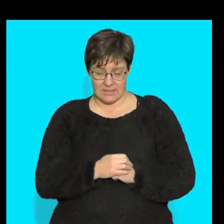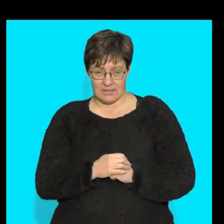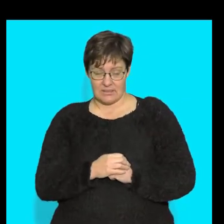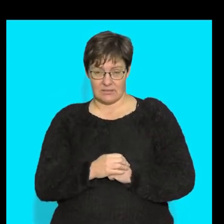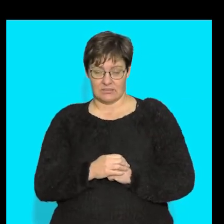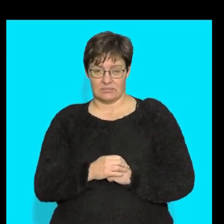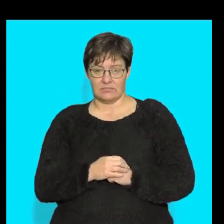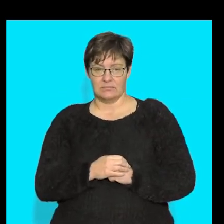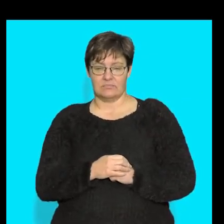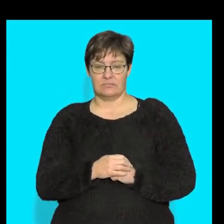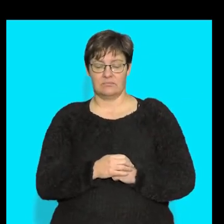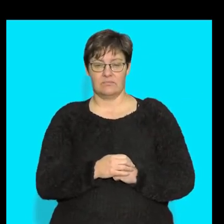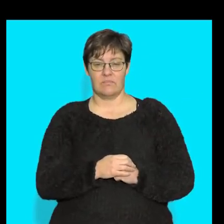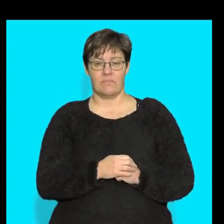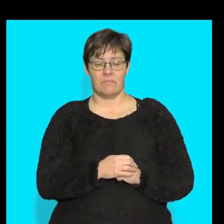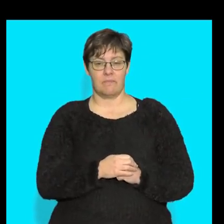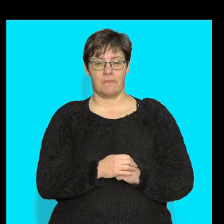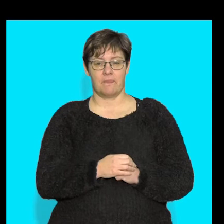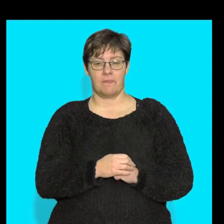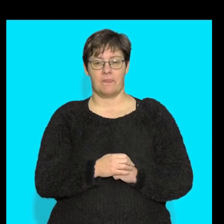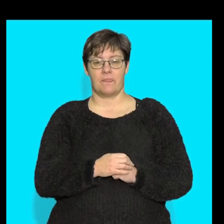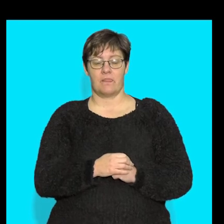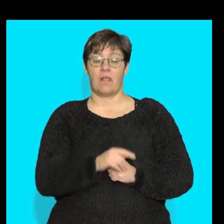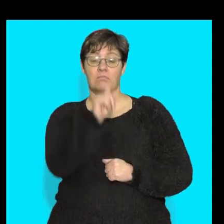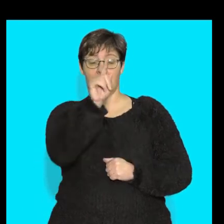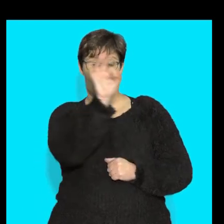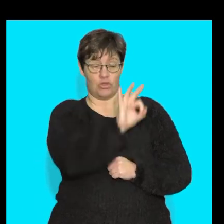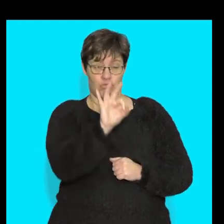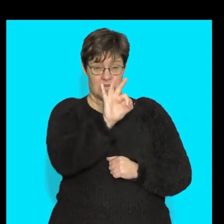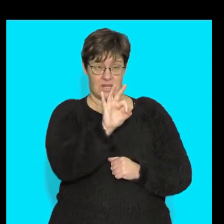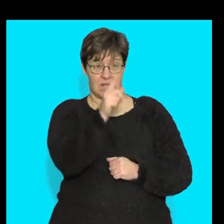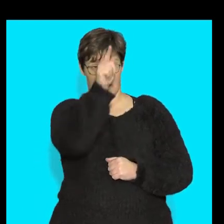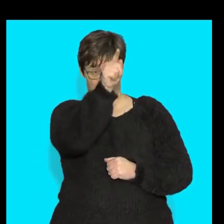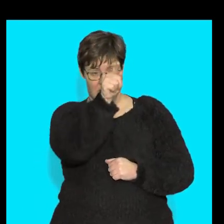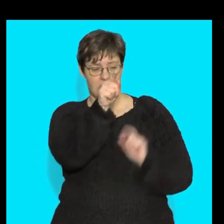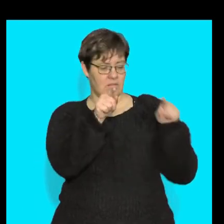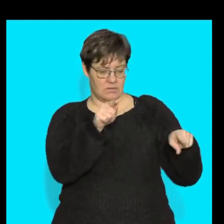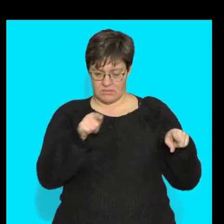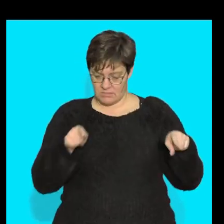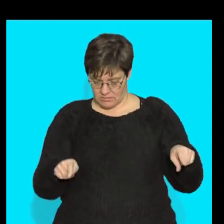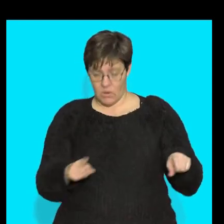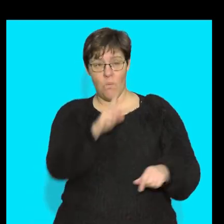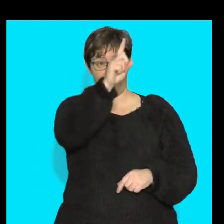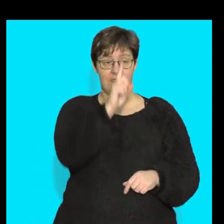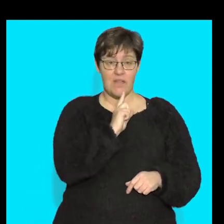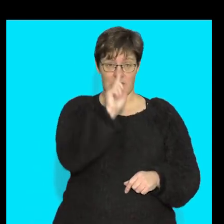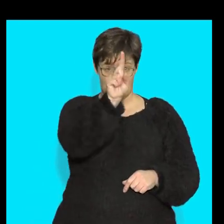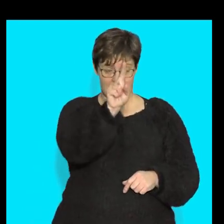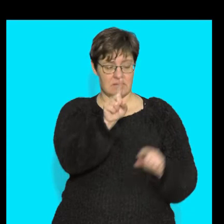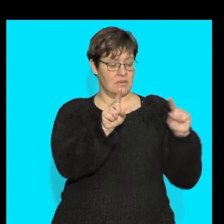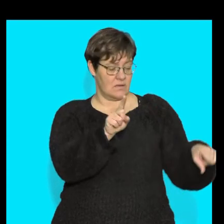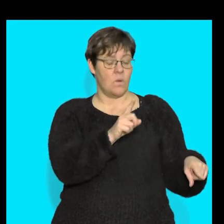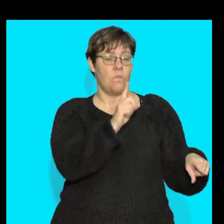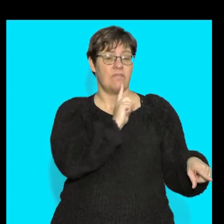is everyone, in terms of these three people, is agreeing to pay 1,000 rand. But remember what we